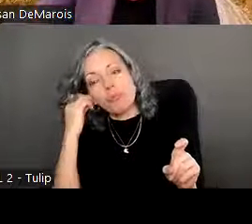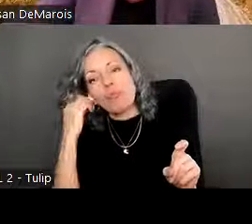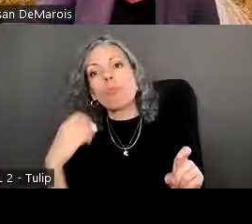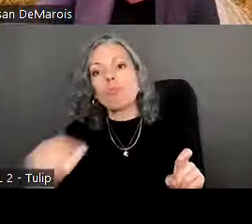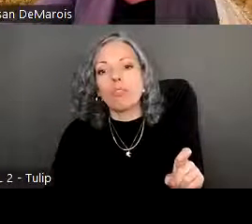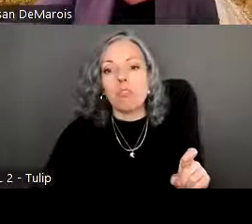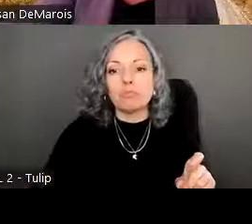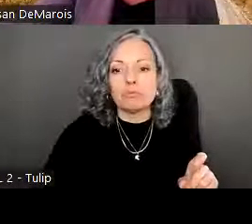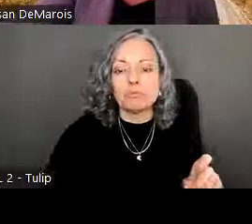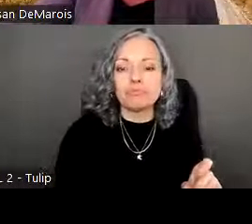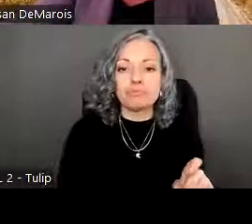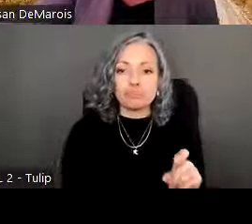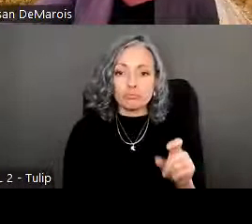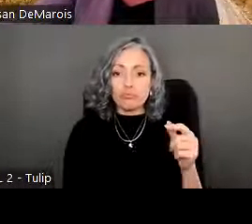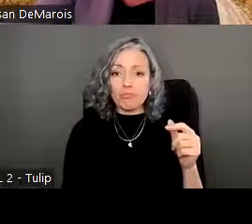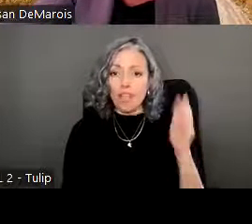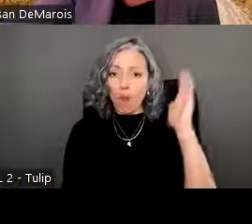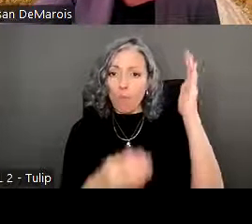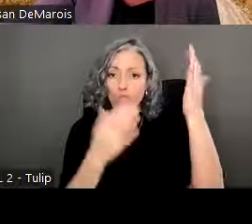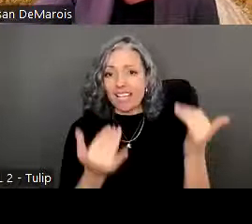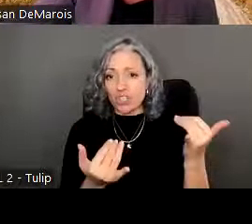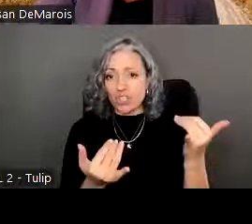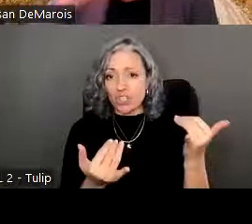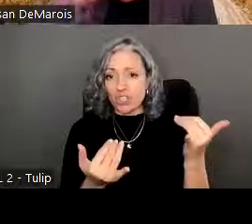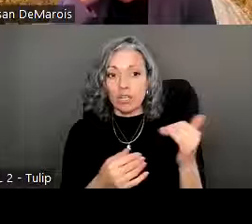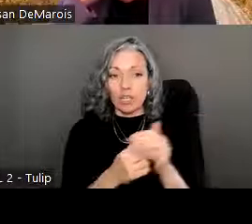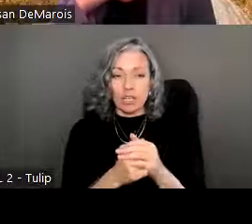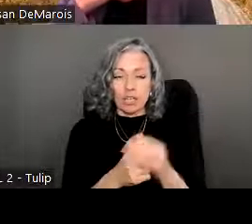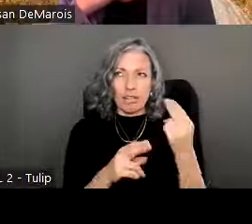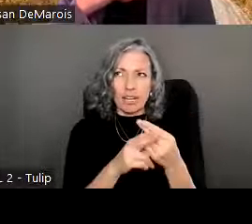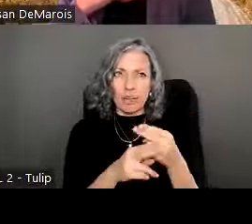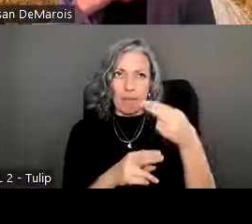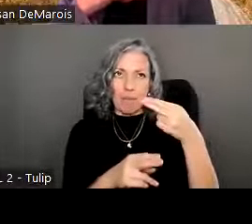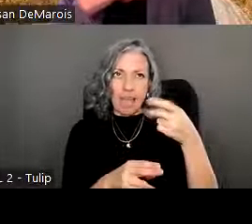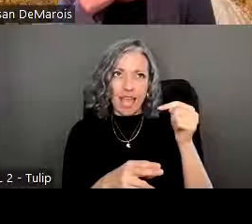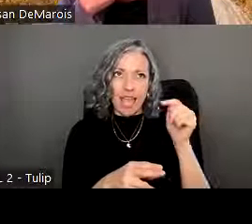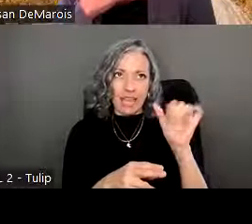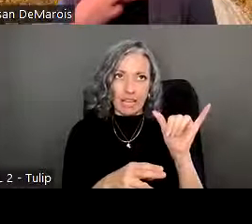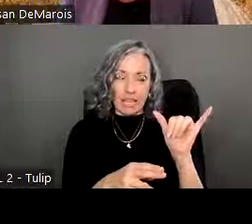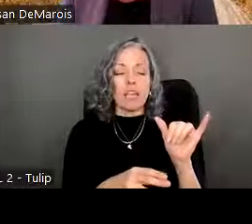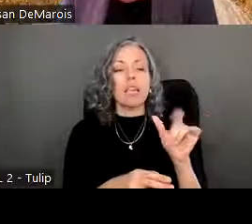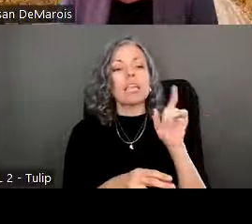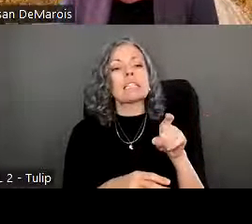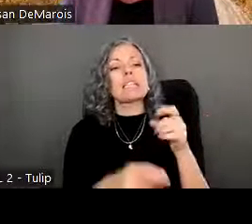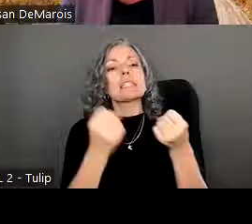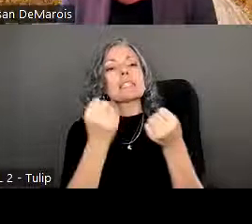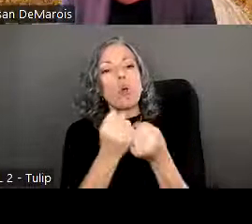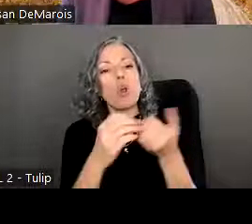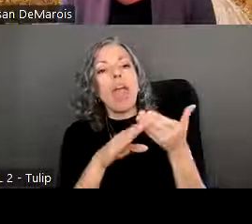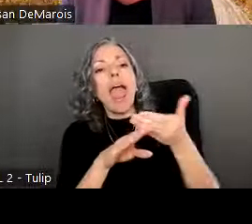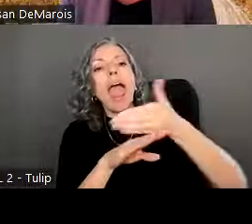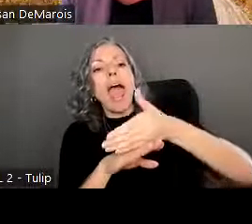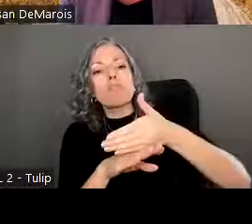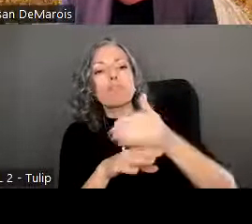when we heard from our presenter, Hetty, I believe was her name, about needing support after hours,